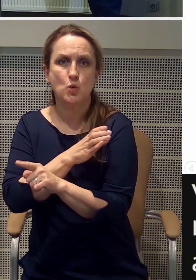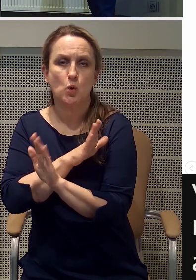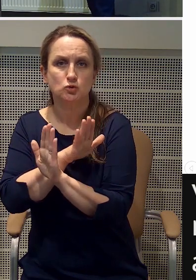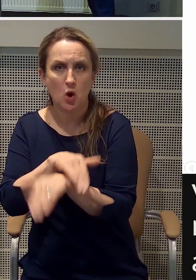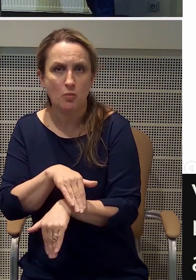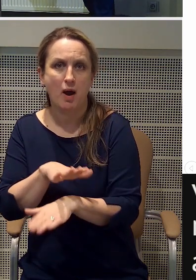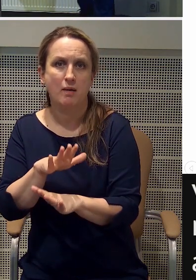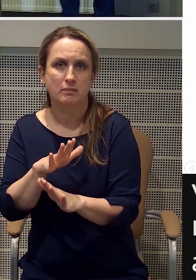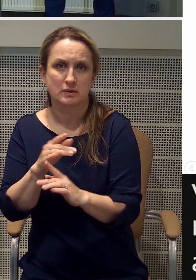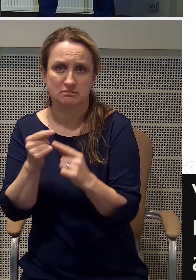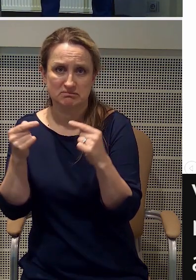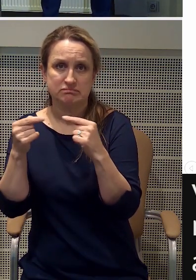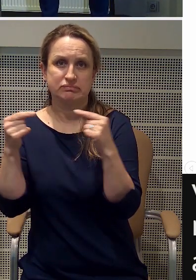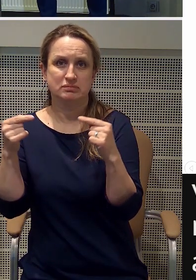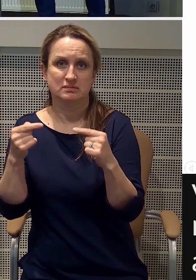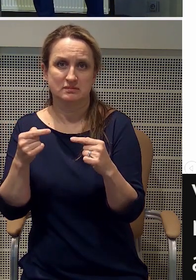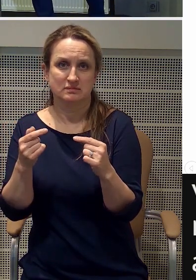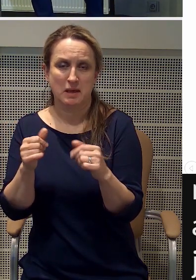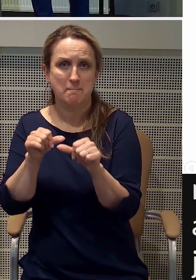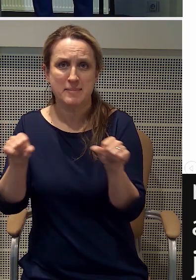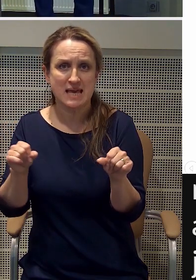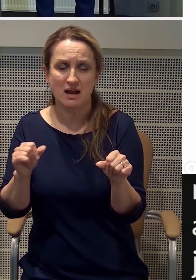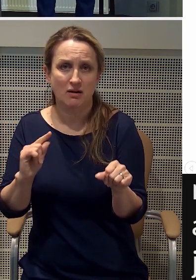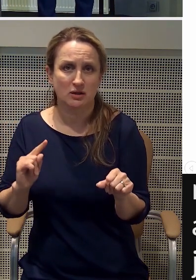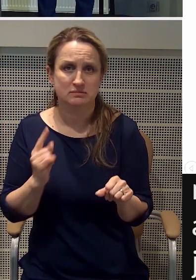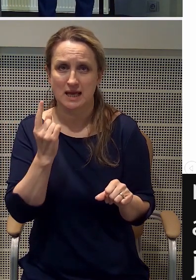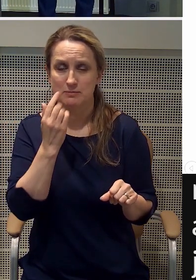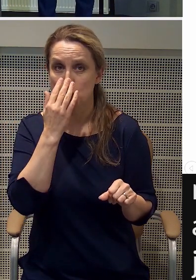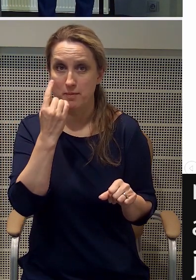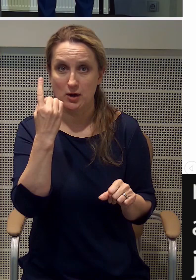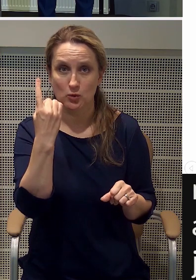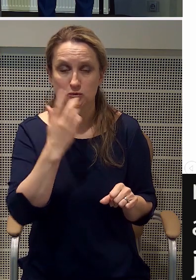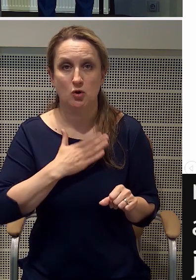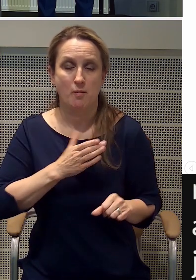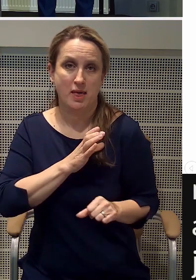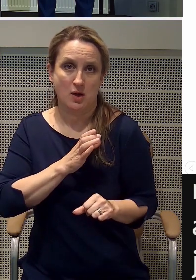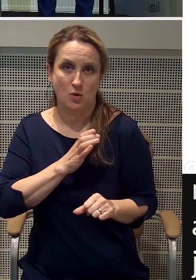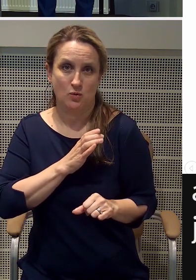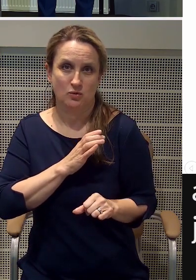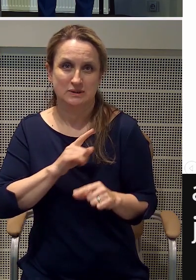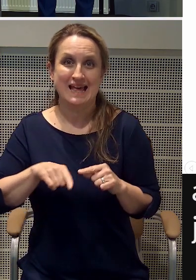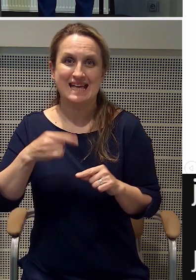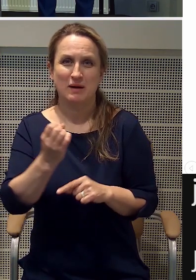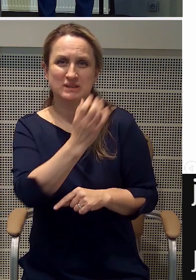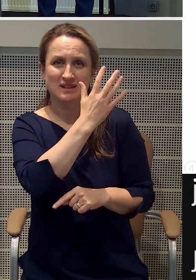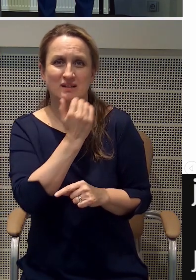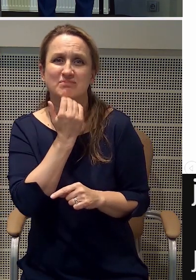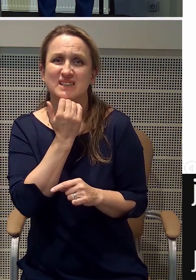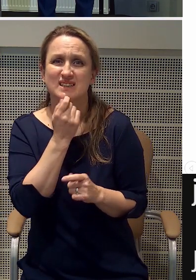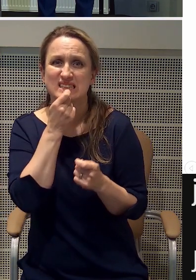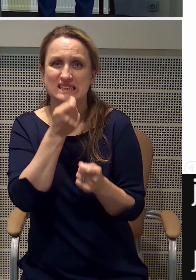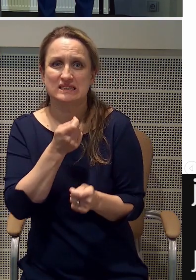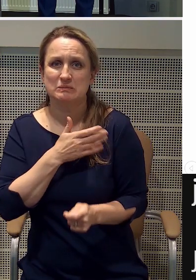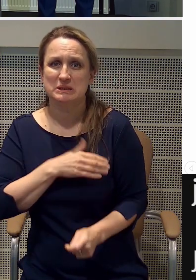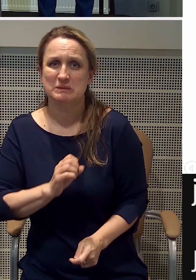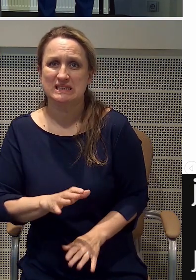actually, we are in a point where we can afford to be. I really don't